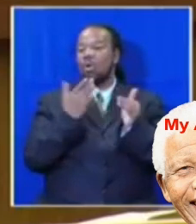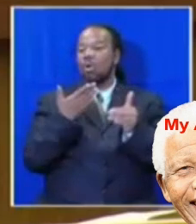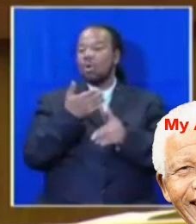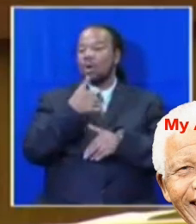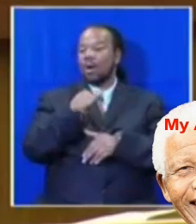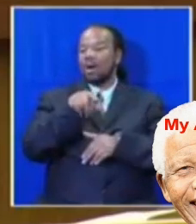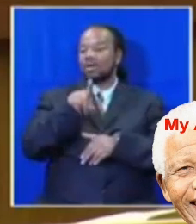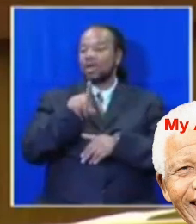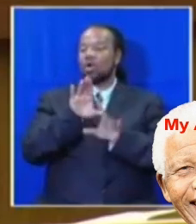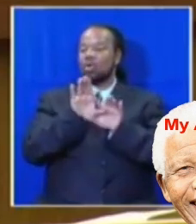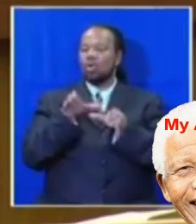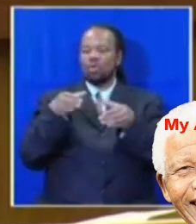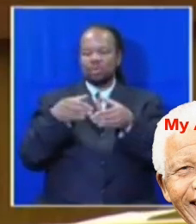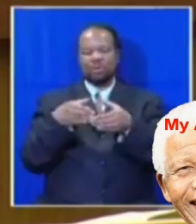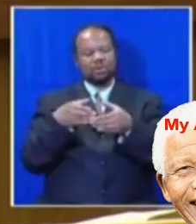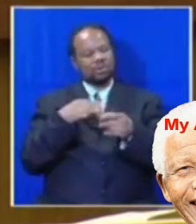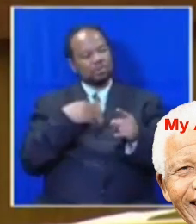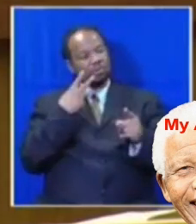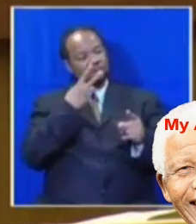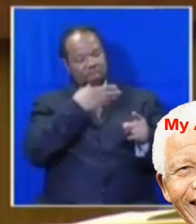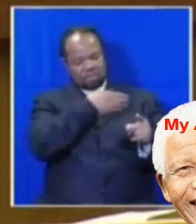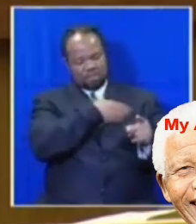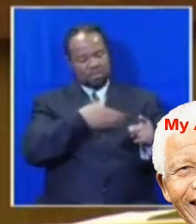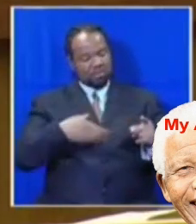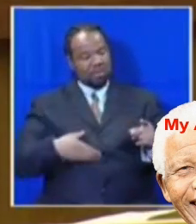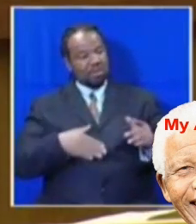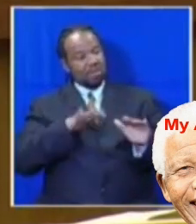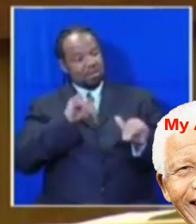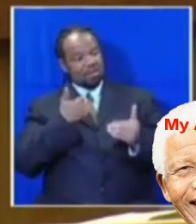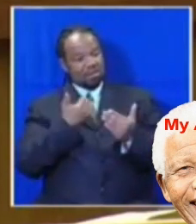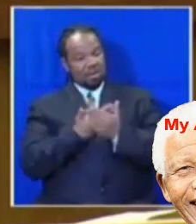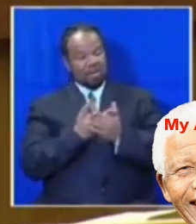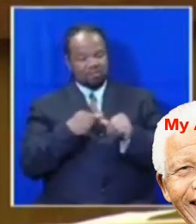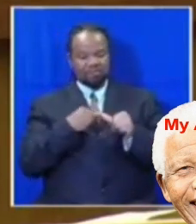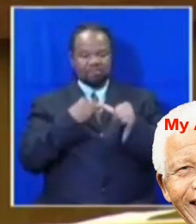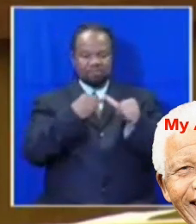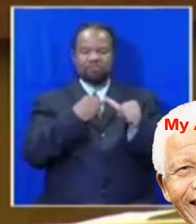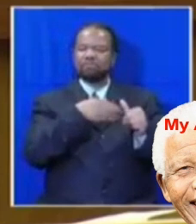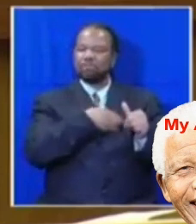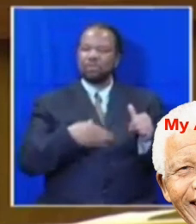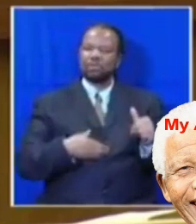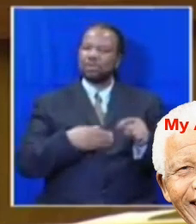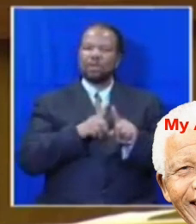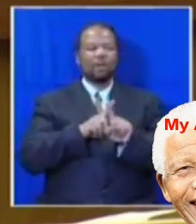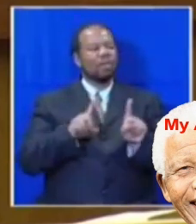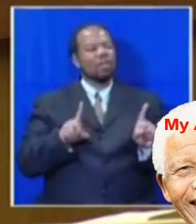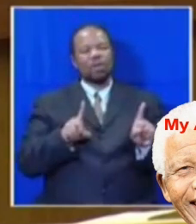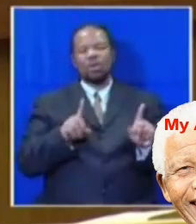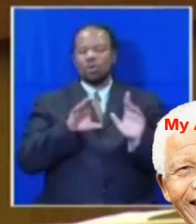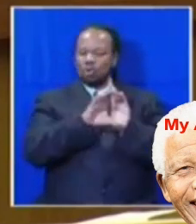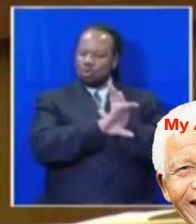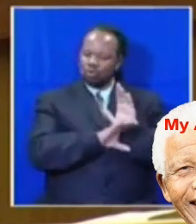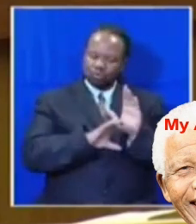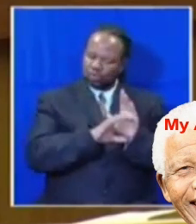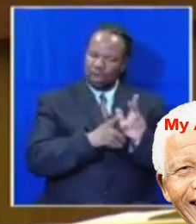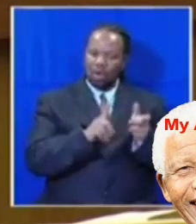the fitness of President Zuma to hold office. There is no constitutional or parliamentary basis